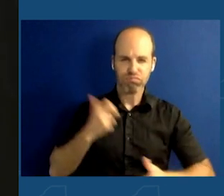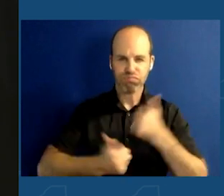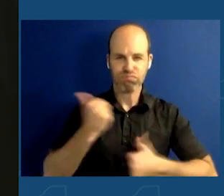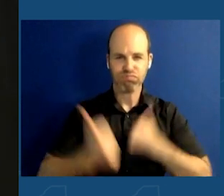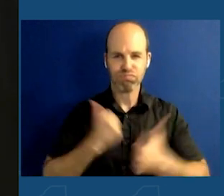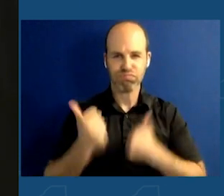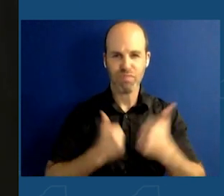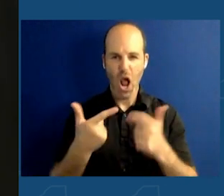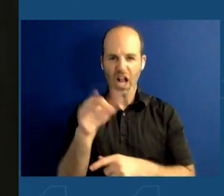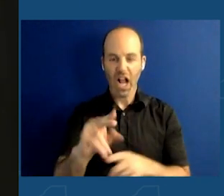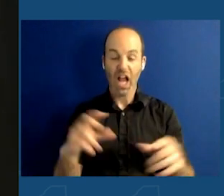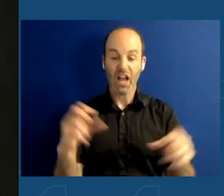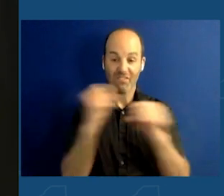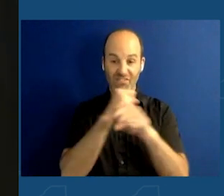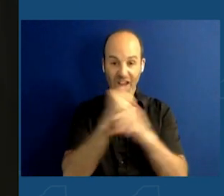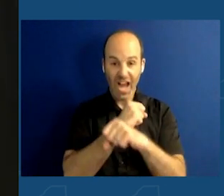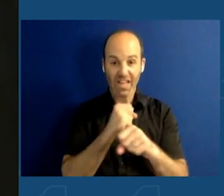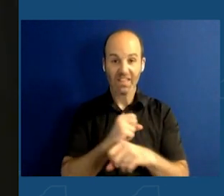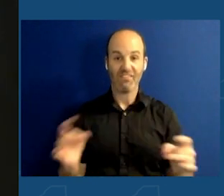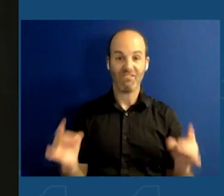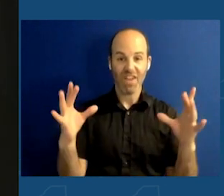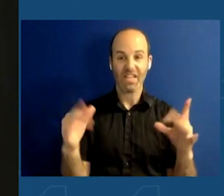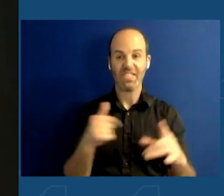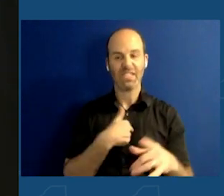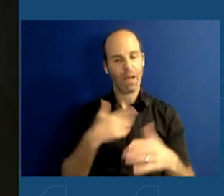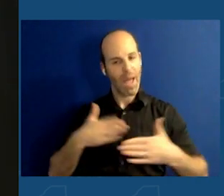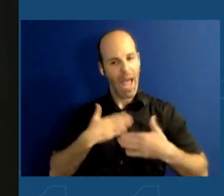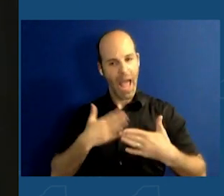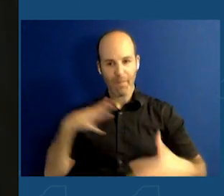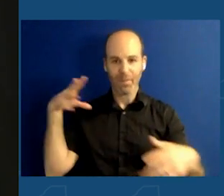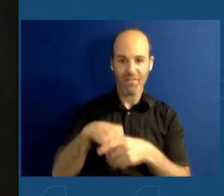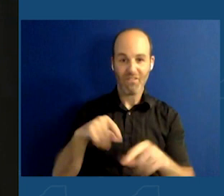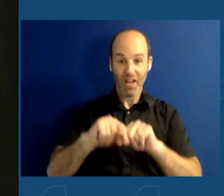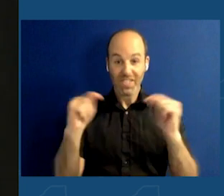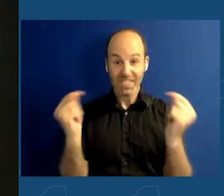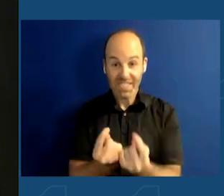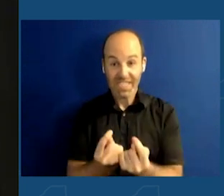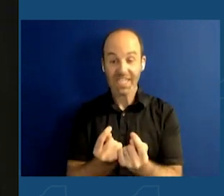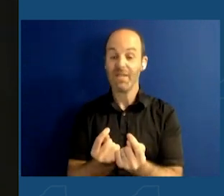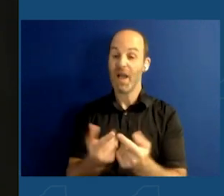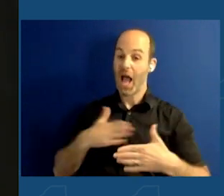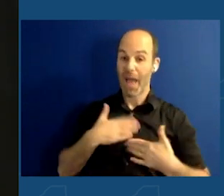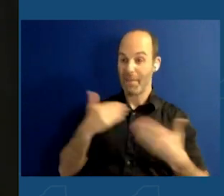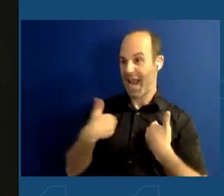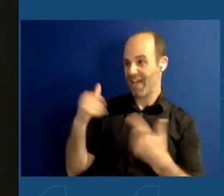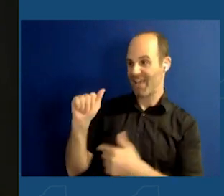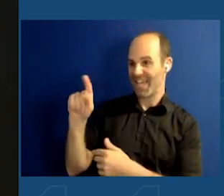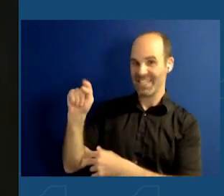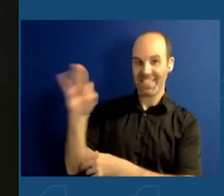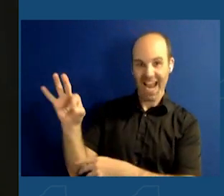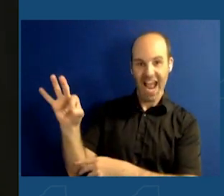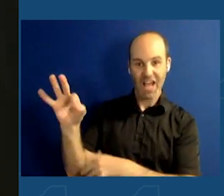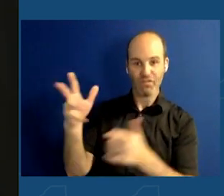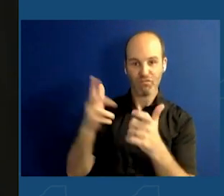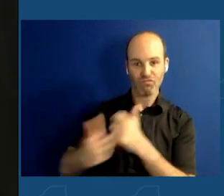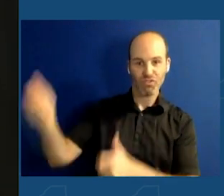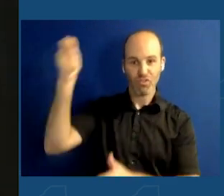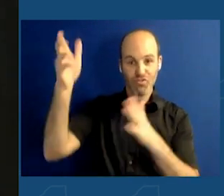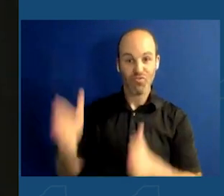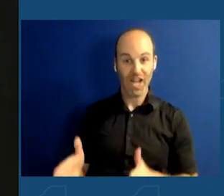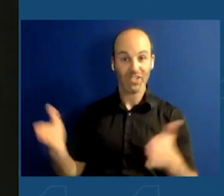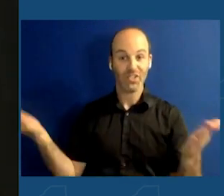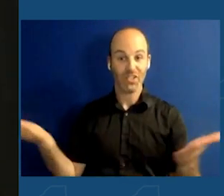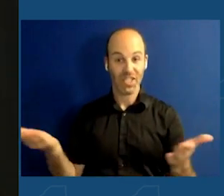have an aggressive, knowledgeable, seasoned quarterback of this fight that we're having with